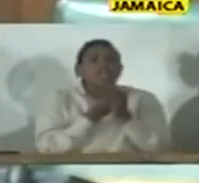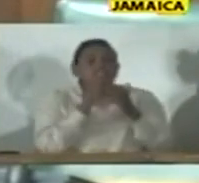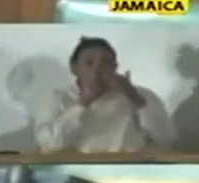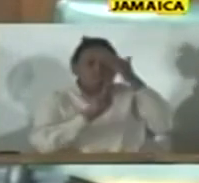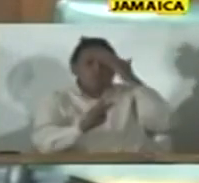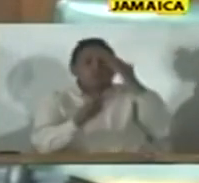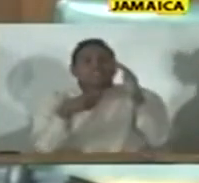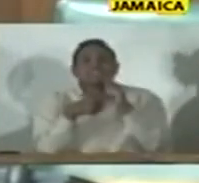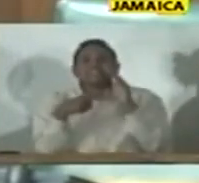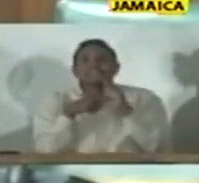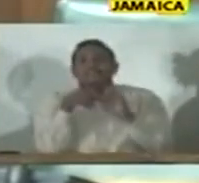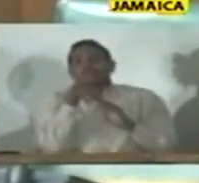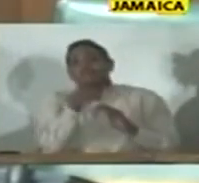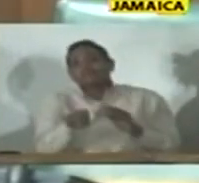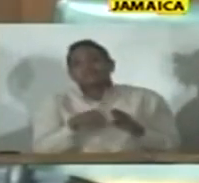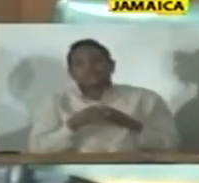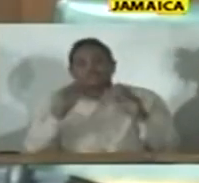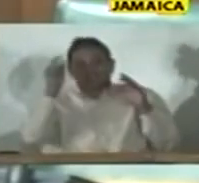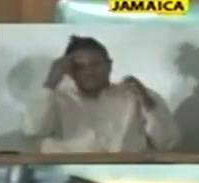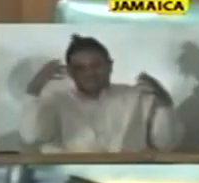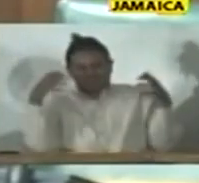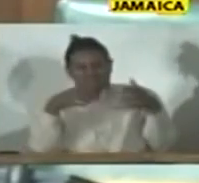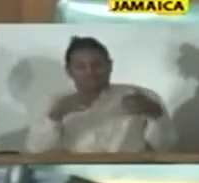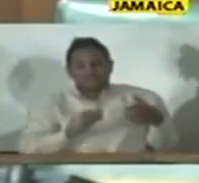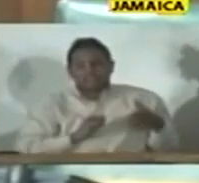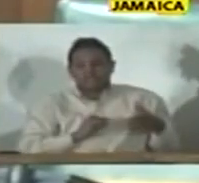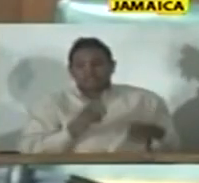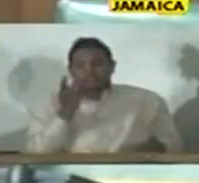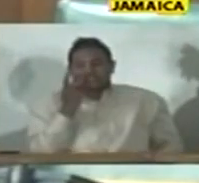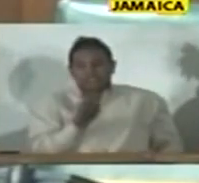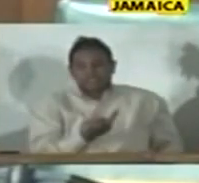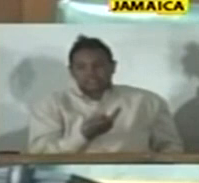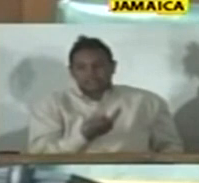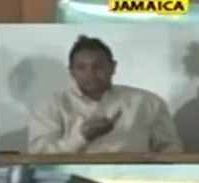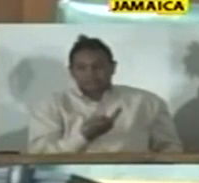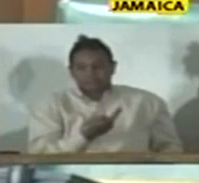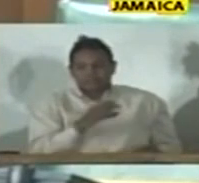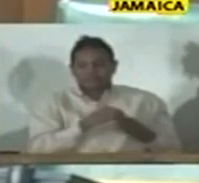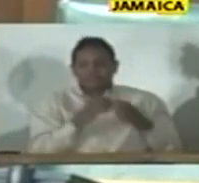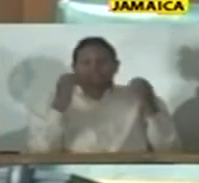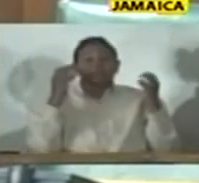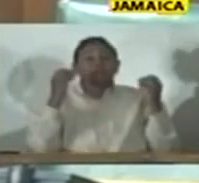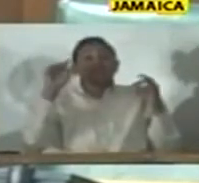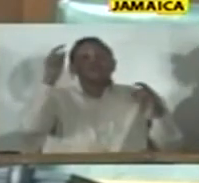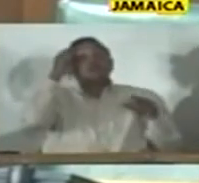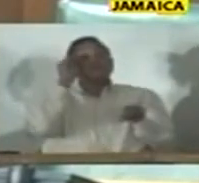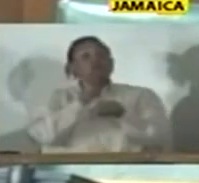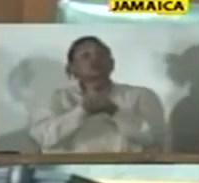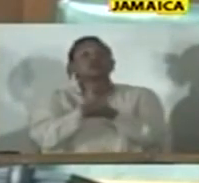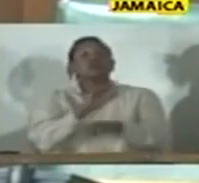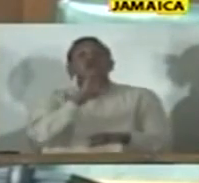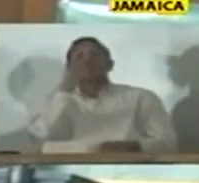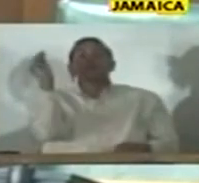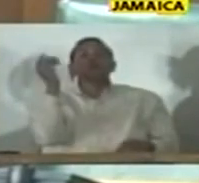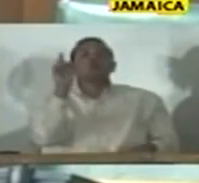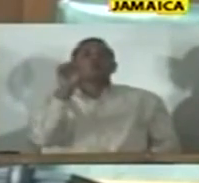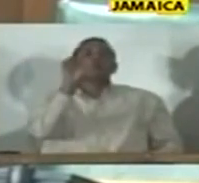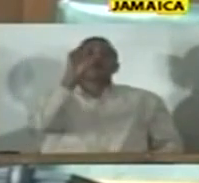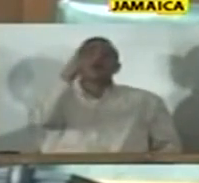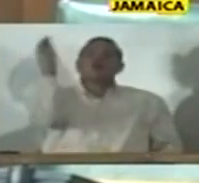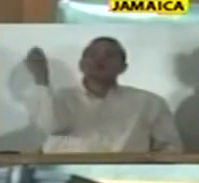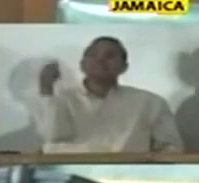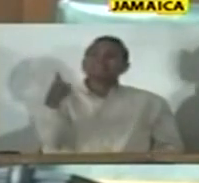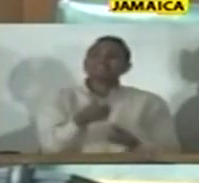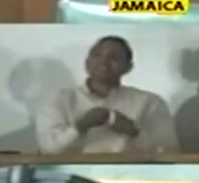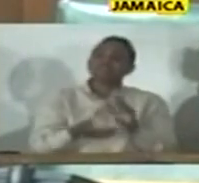debt financing in the public sector. I have seen in a number of public sector companies where one company is